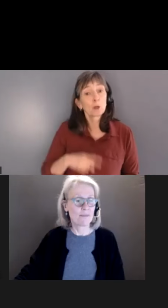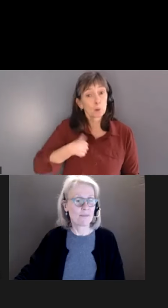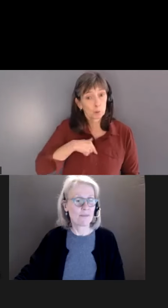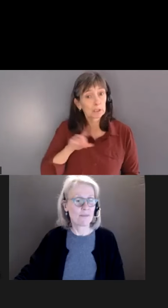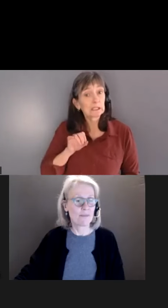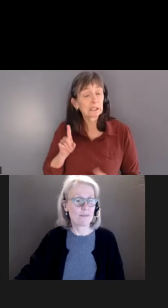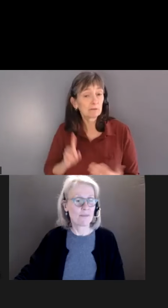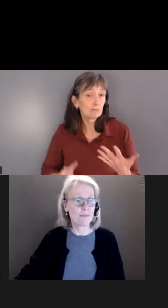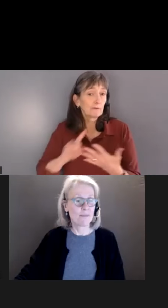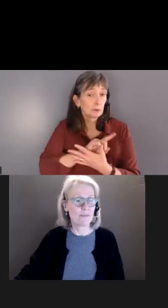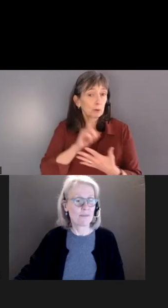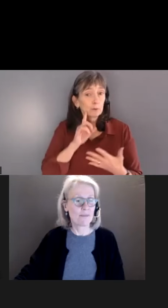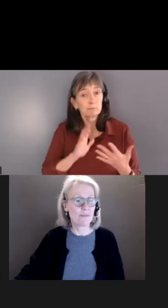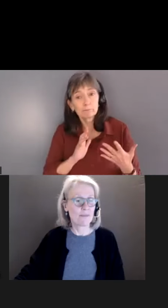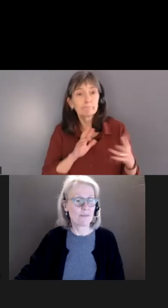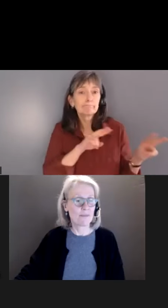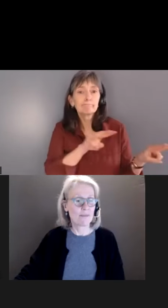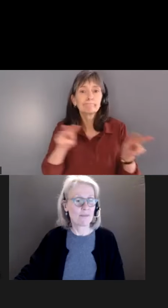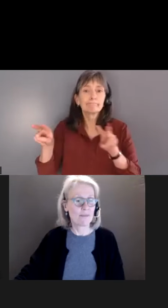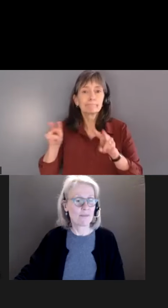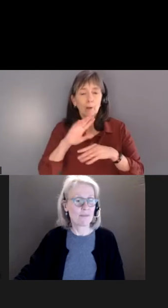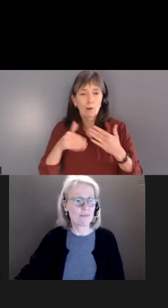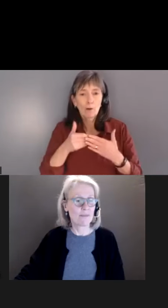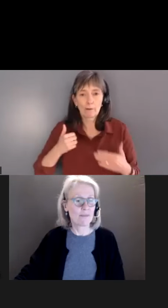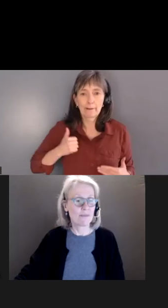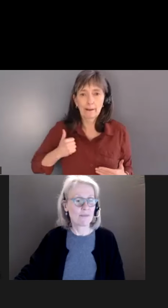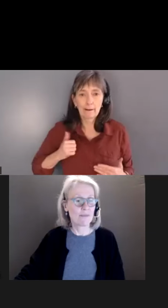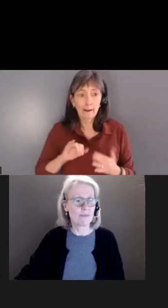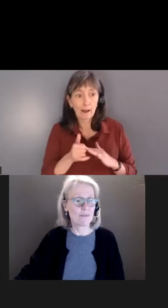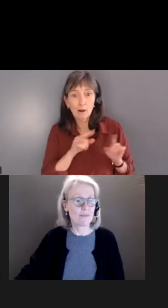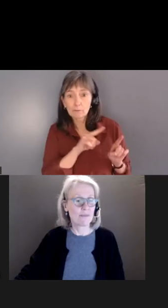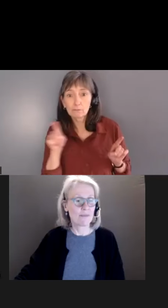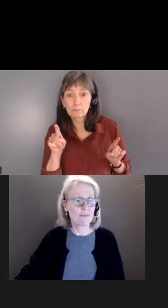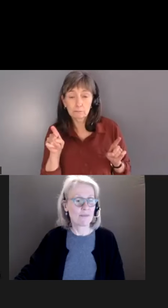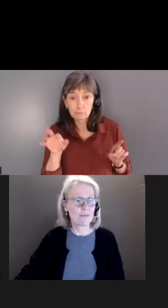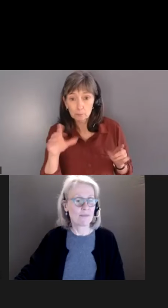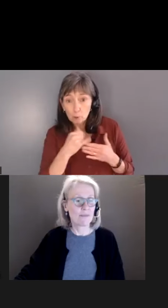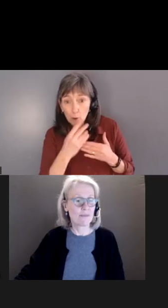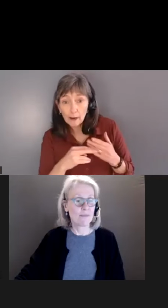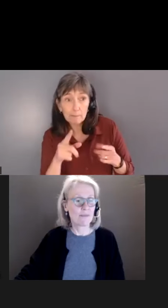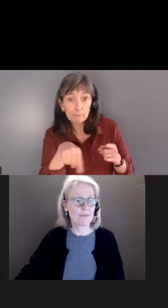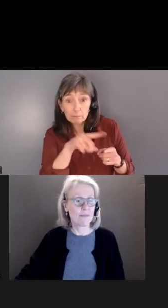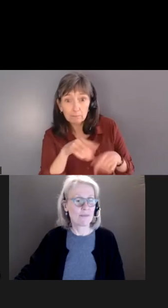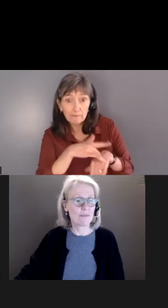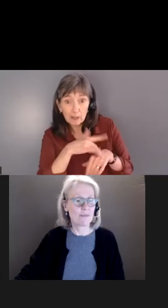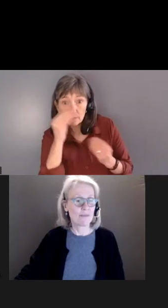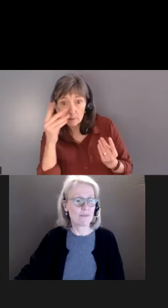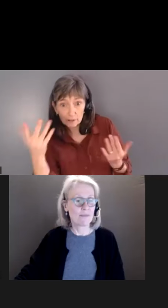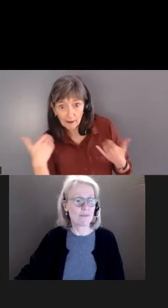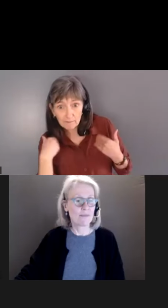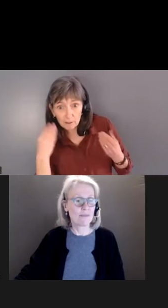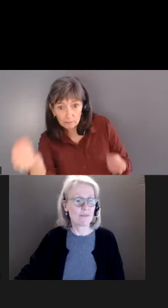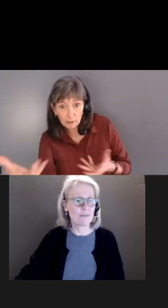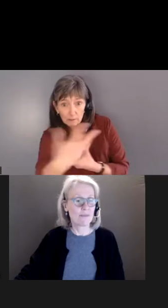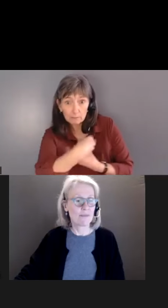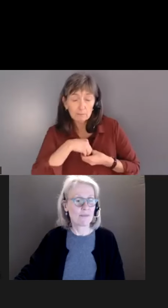high-level overview of how jurisdictions across Canada are addressing the four pillars based on publicly available information. And